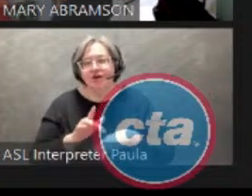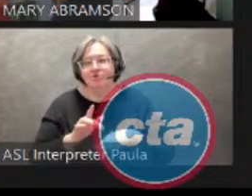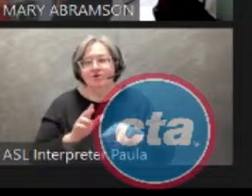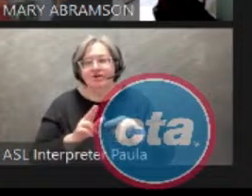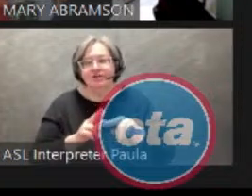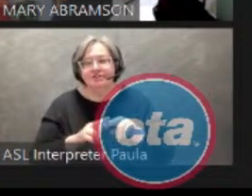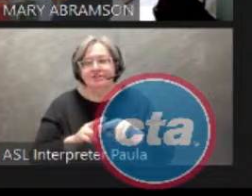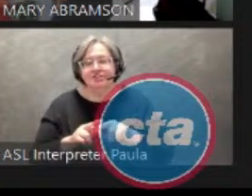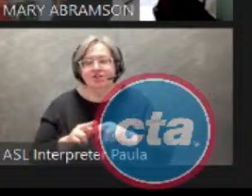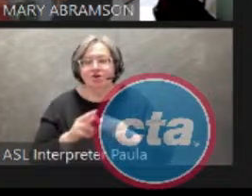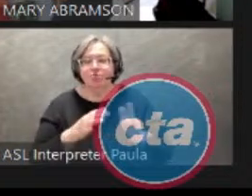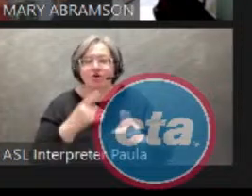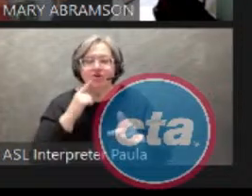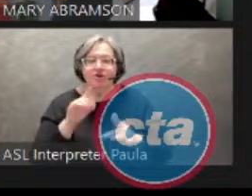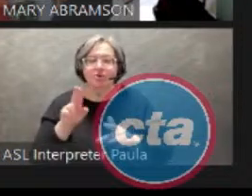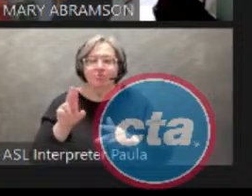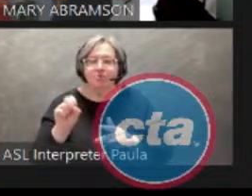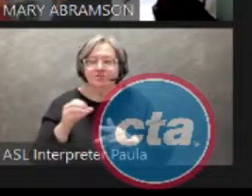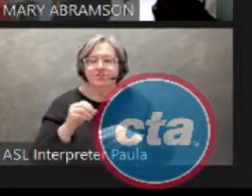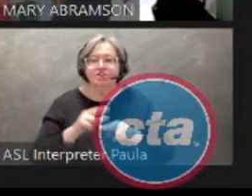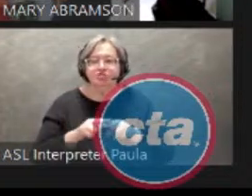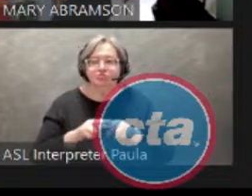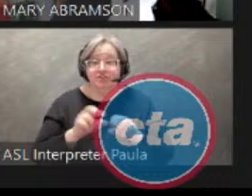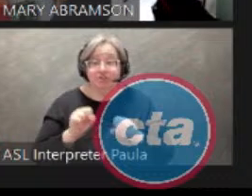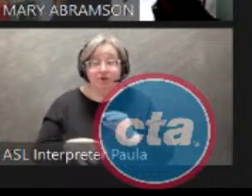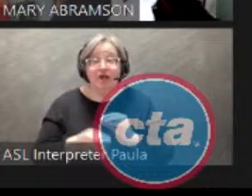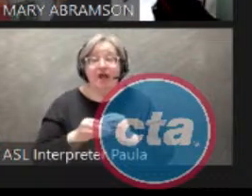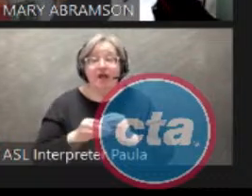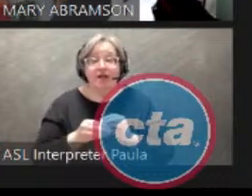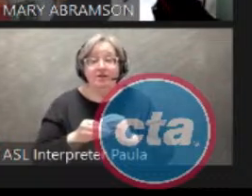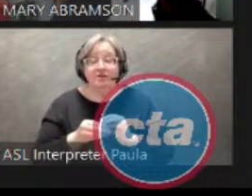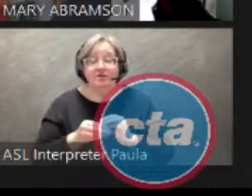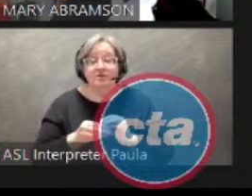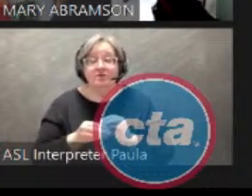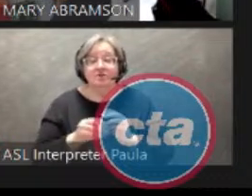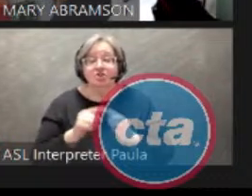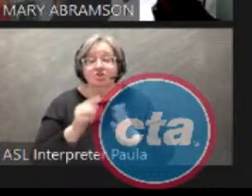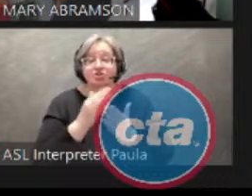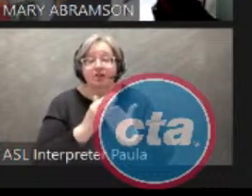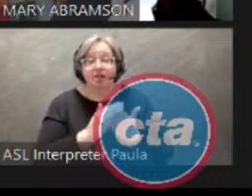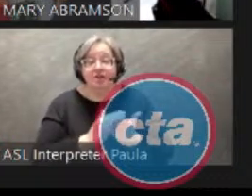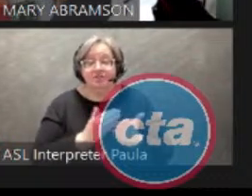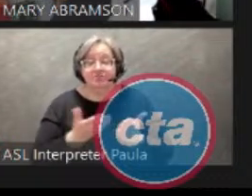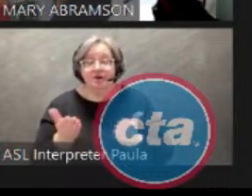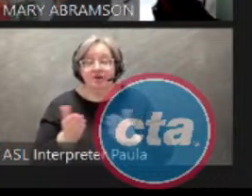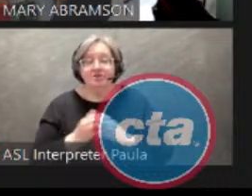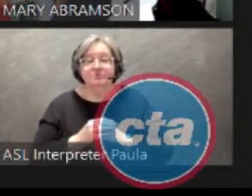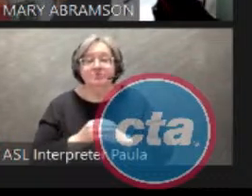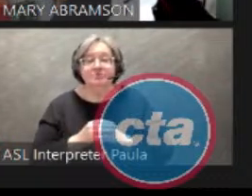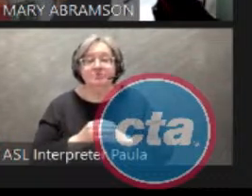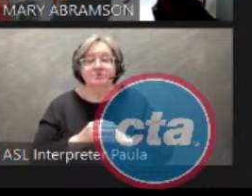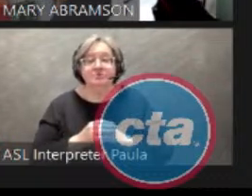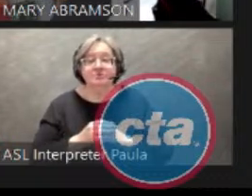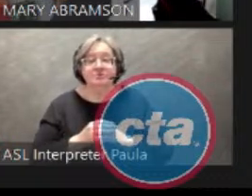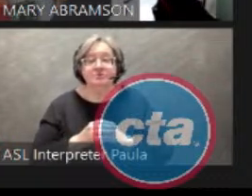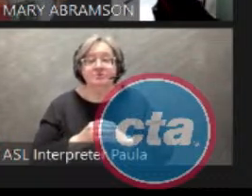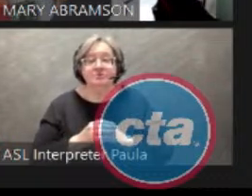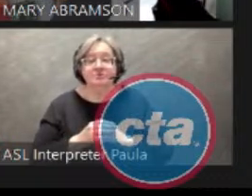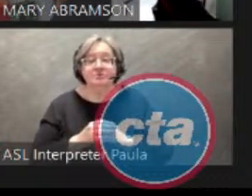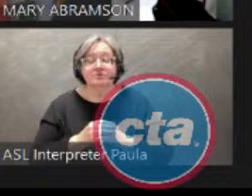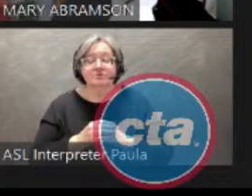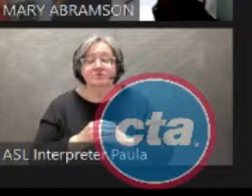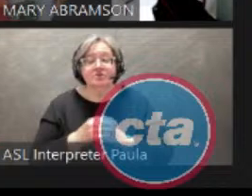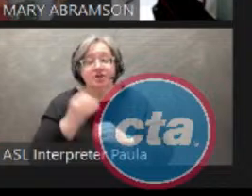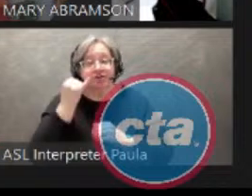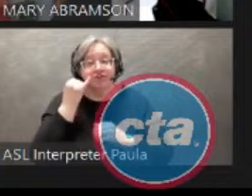for buses and trains be added to the list of items so that it's,